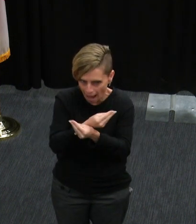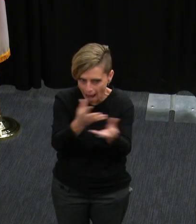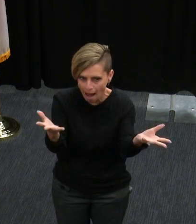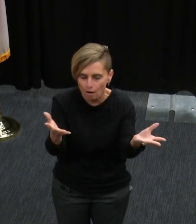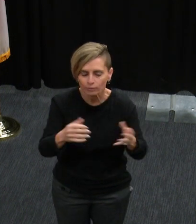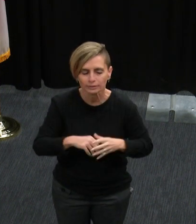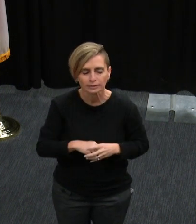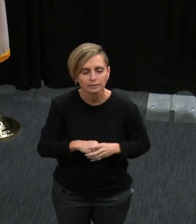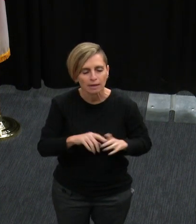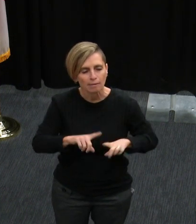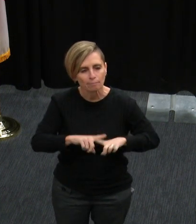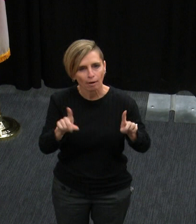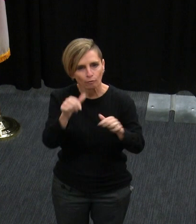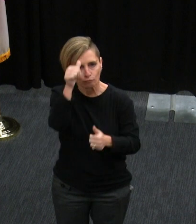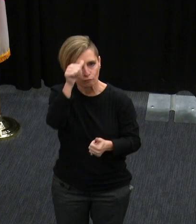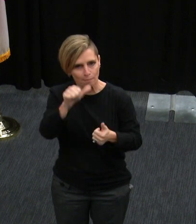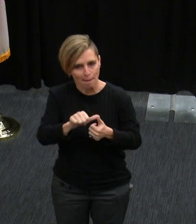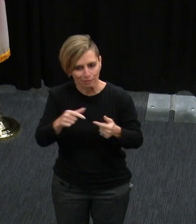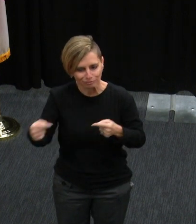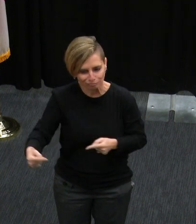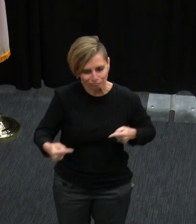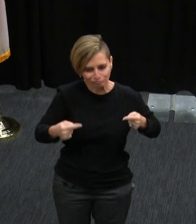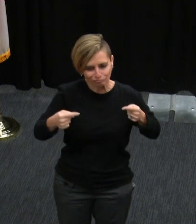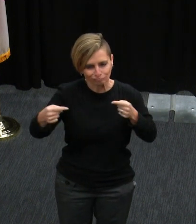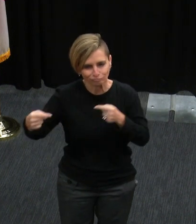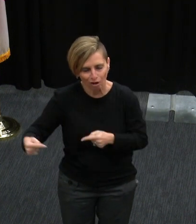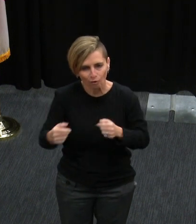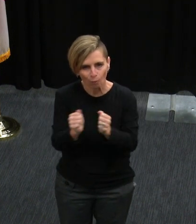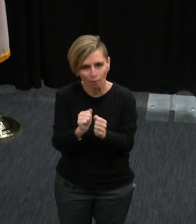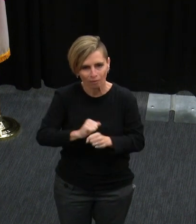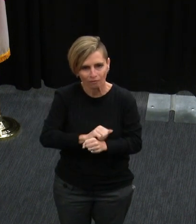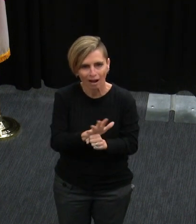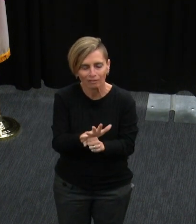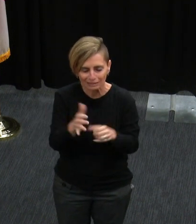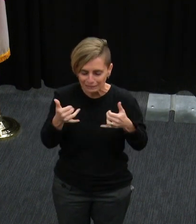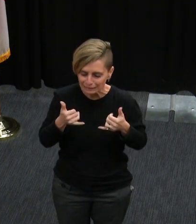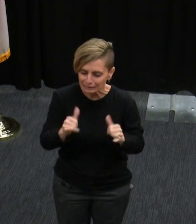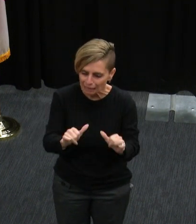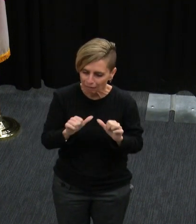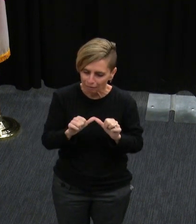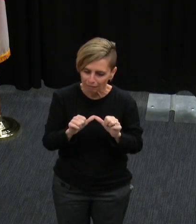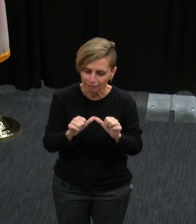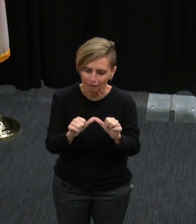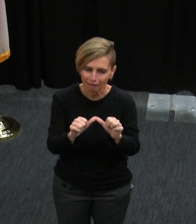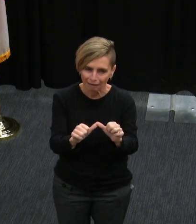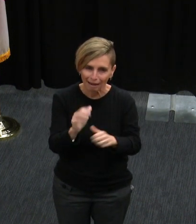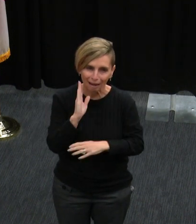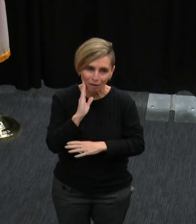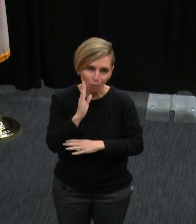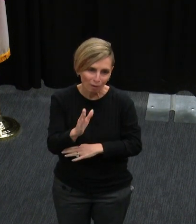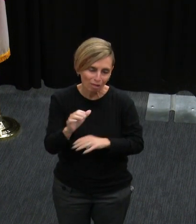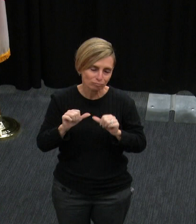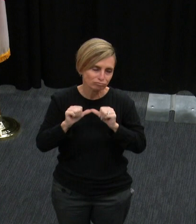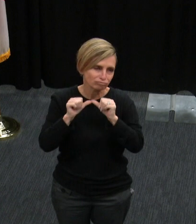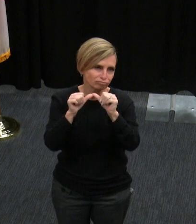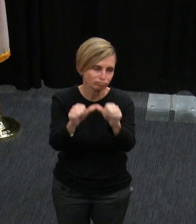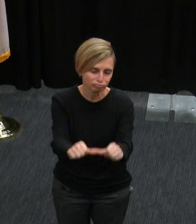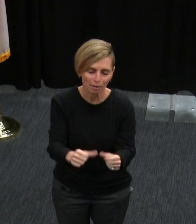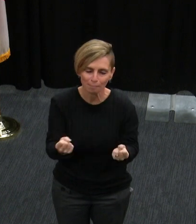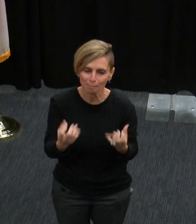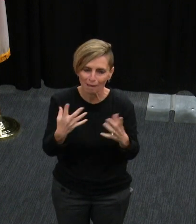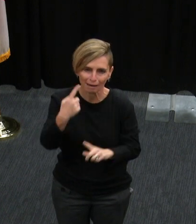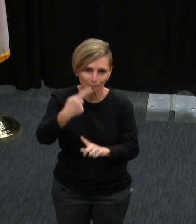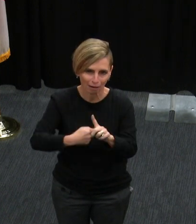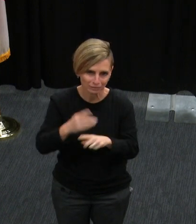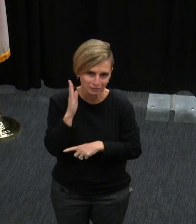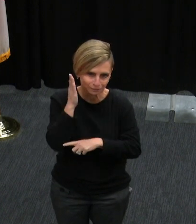with the virus is still going on, and it is still in front of us, and will be for several months yet to come. We've got to do a